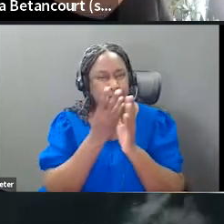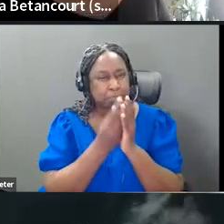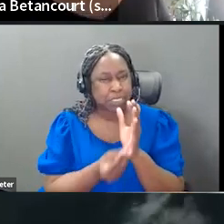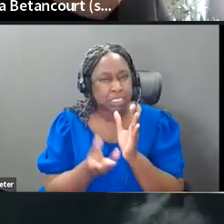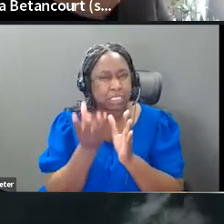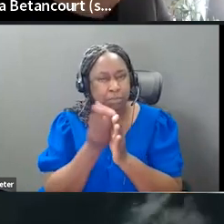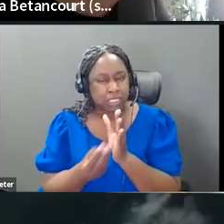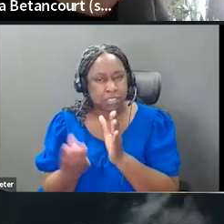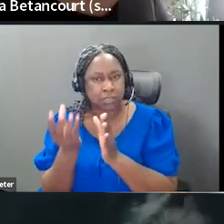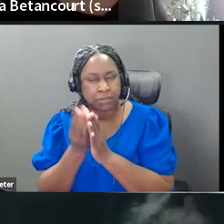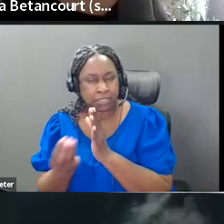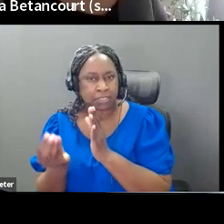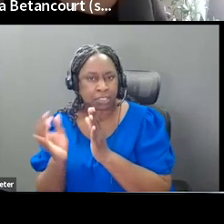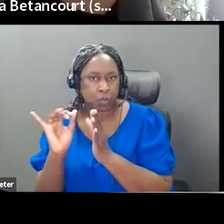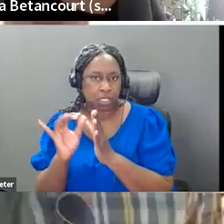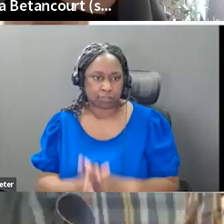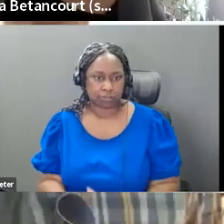from photos like this as well.